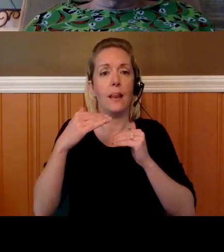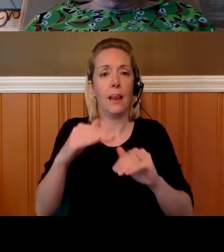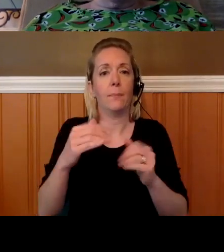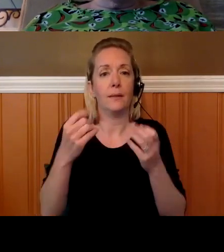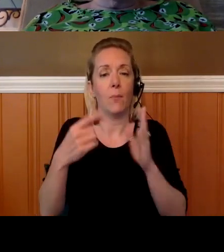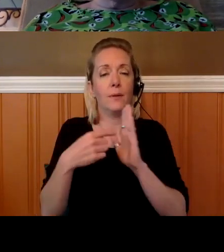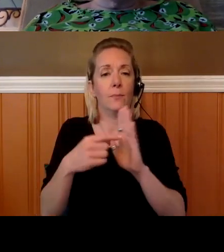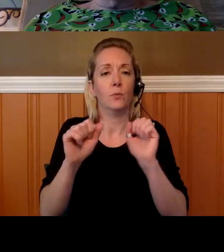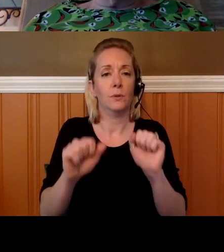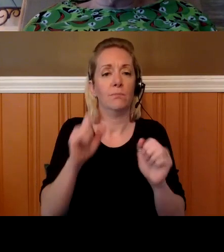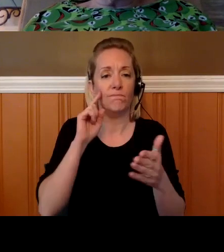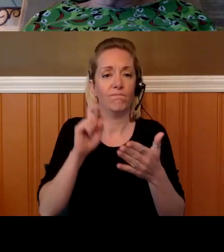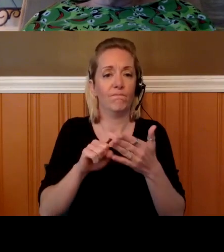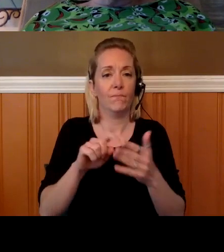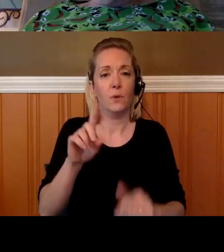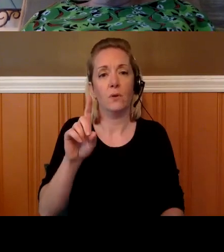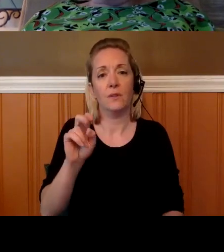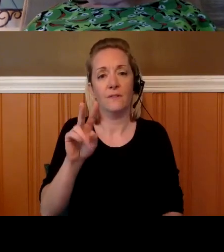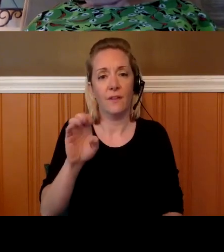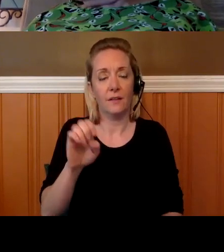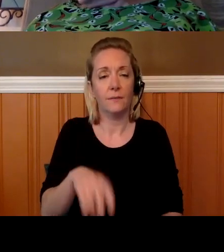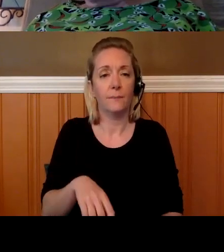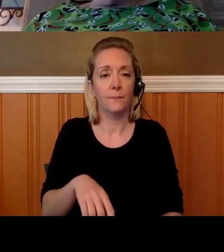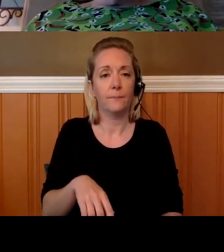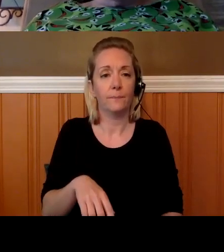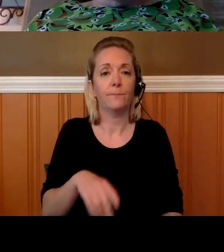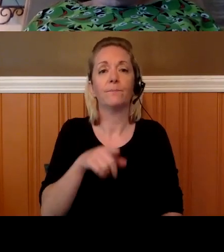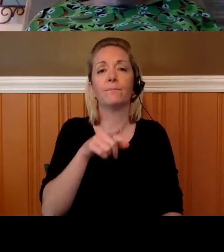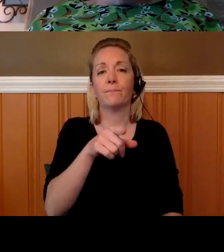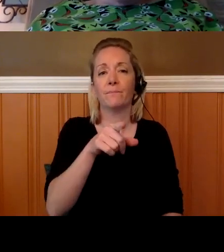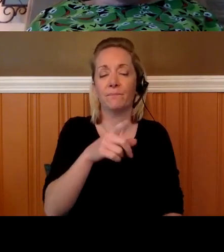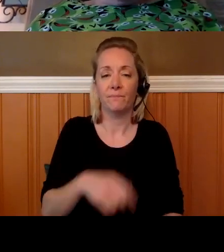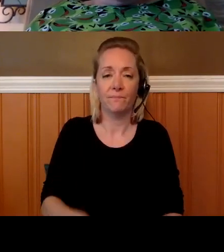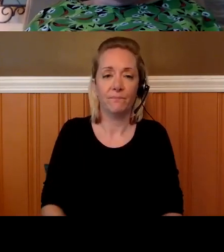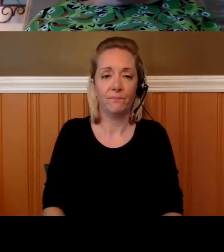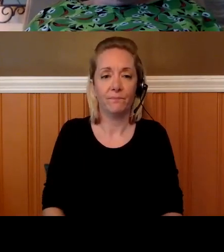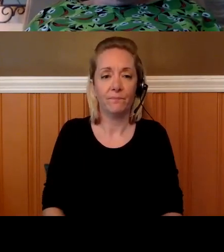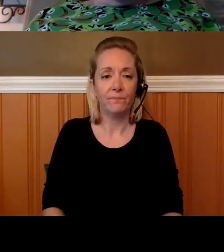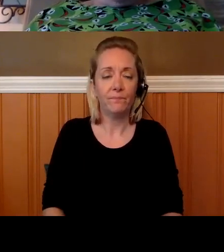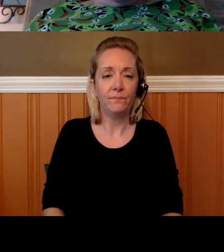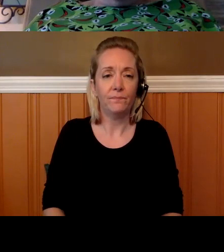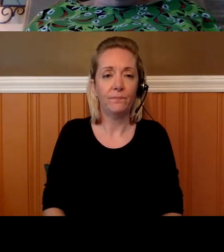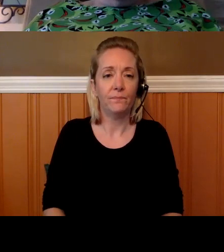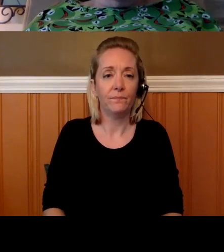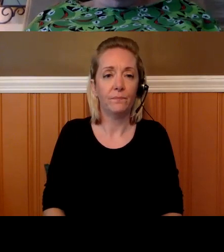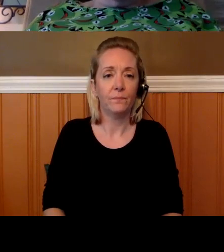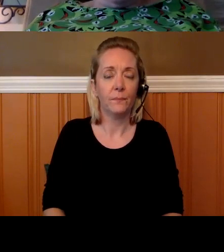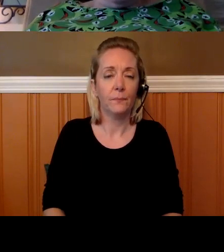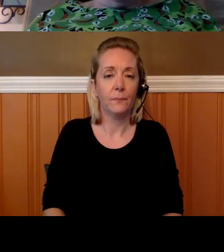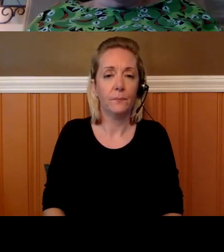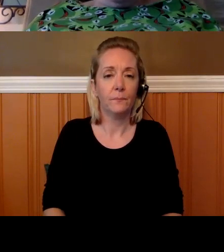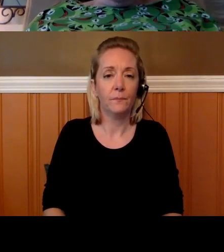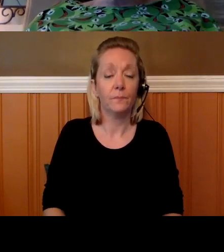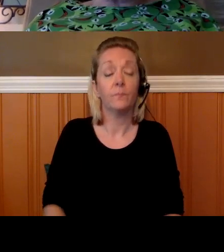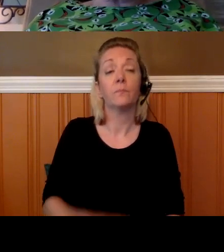time. Then we have our other friend, Marin, who